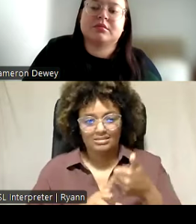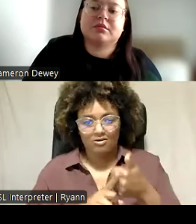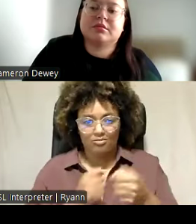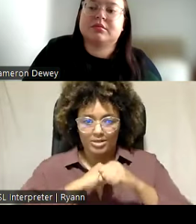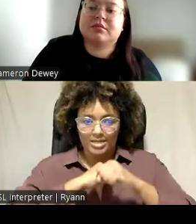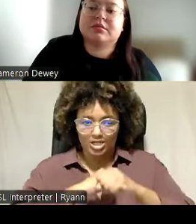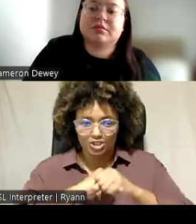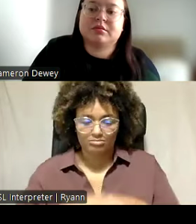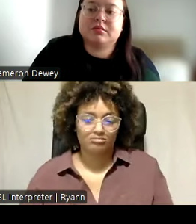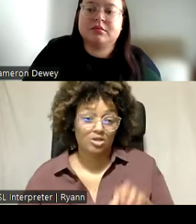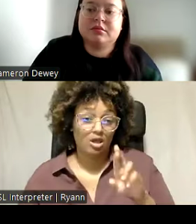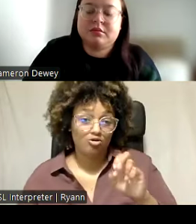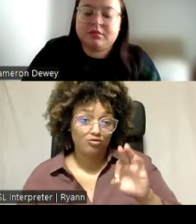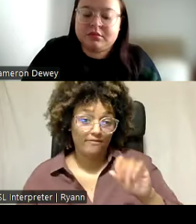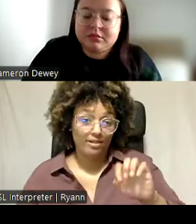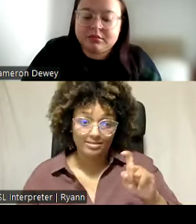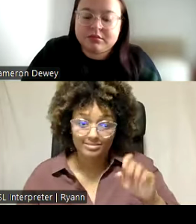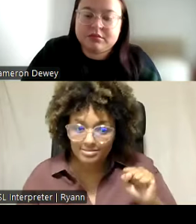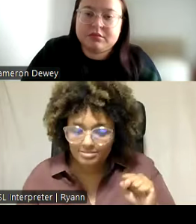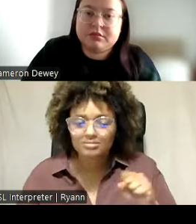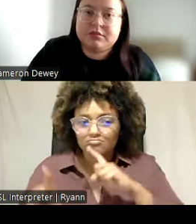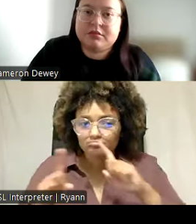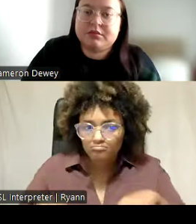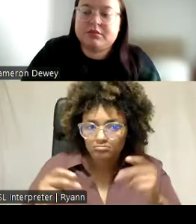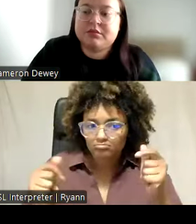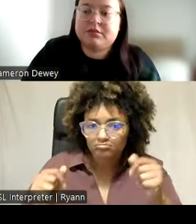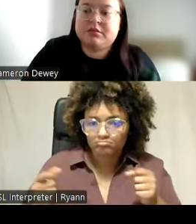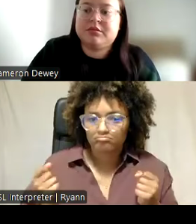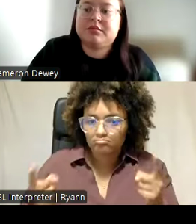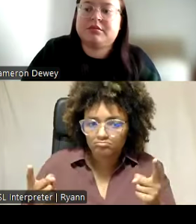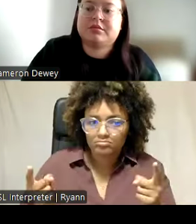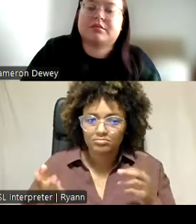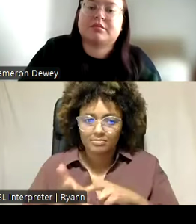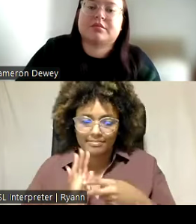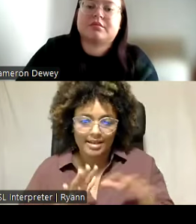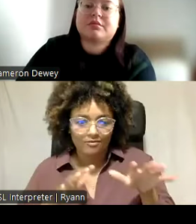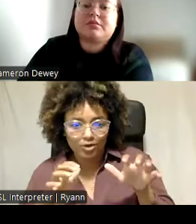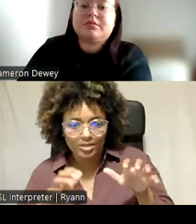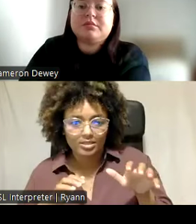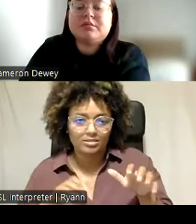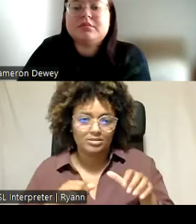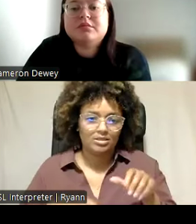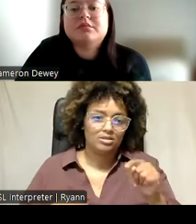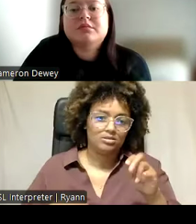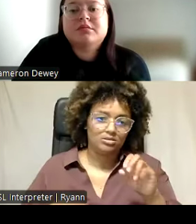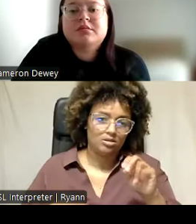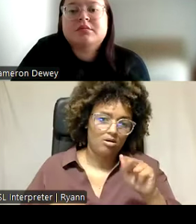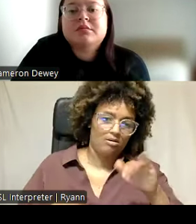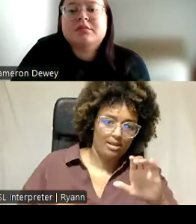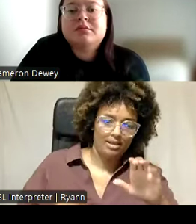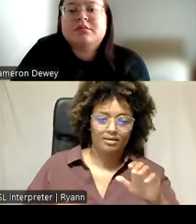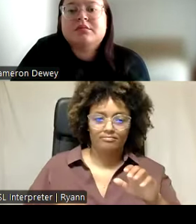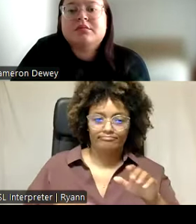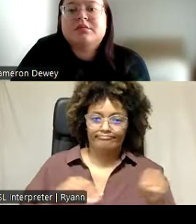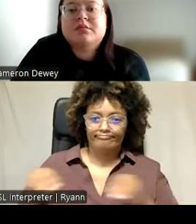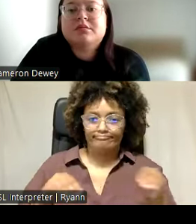familiar with and what we're used to. It is his belief that these new terms more accurately reflect the physiology